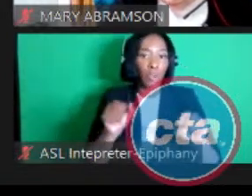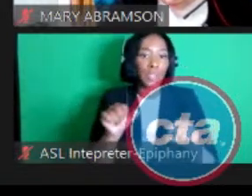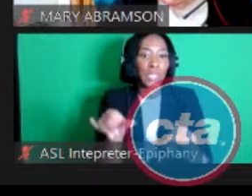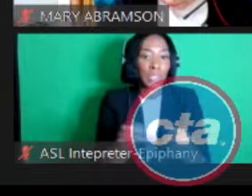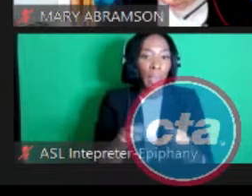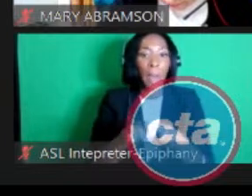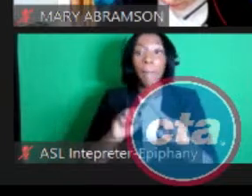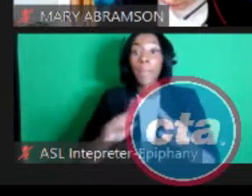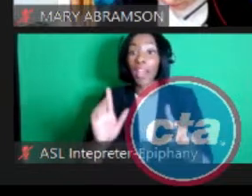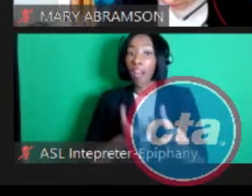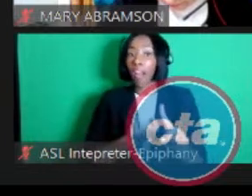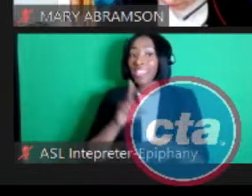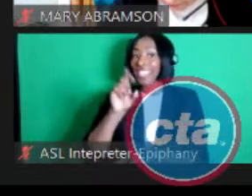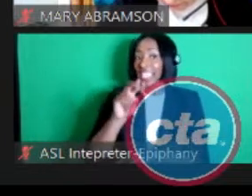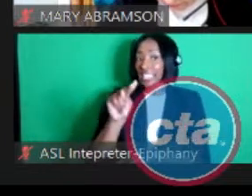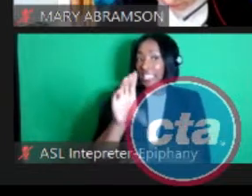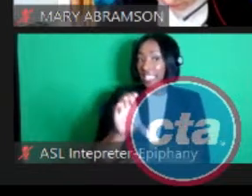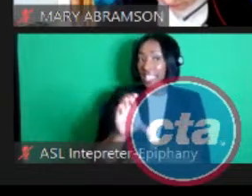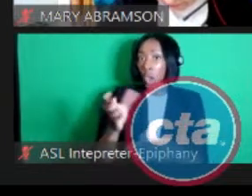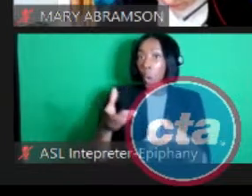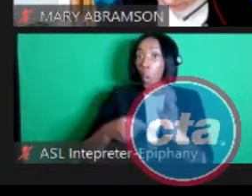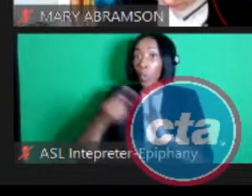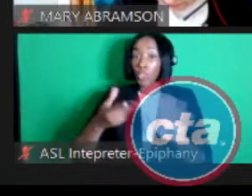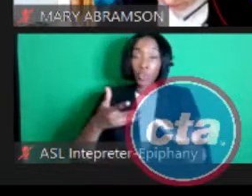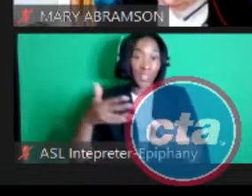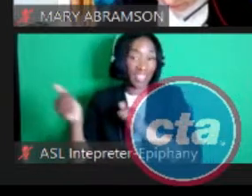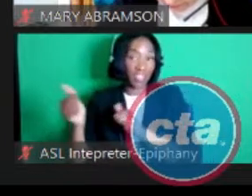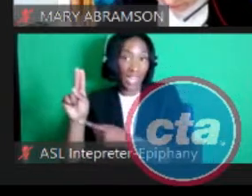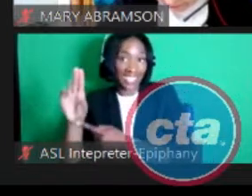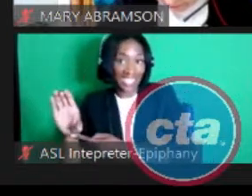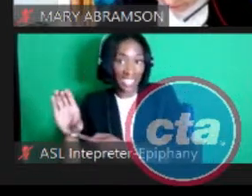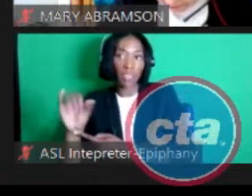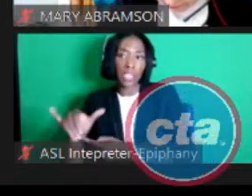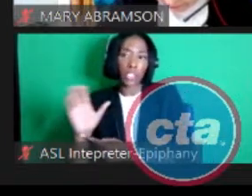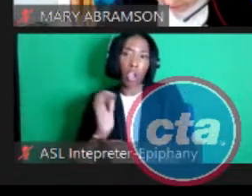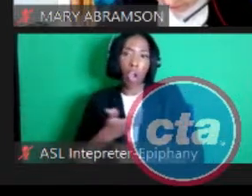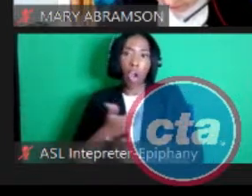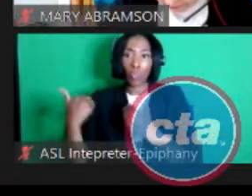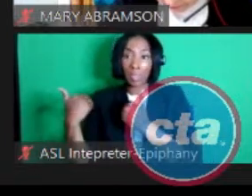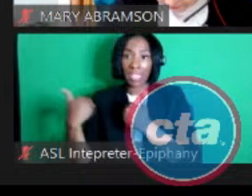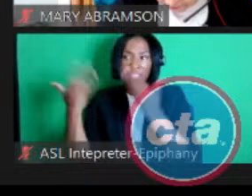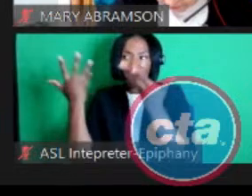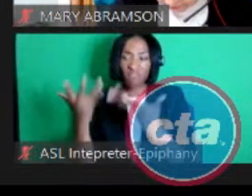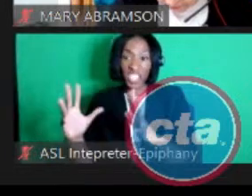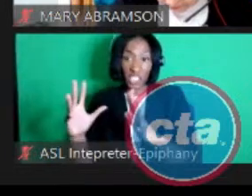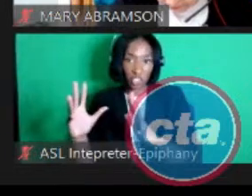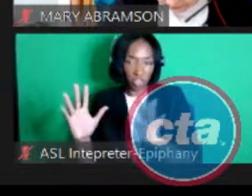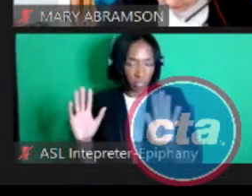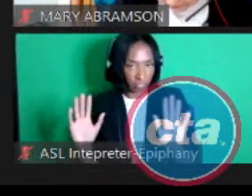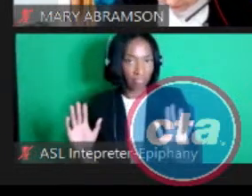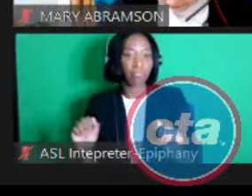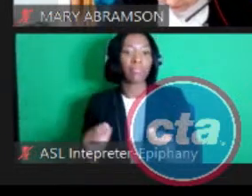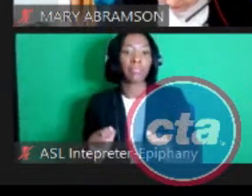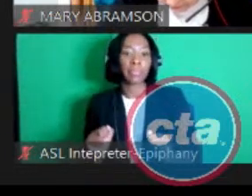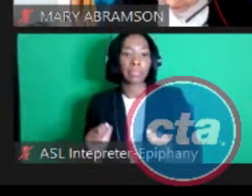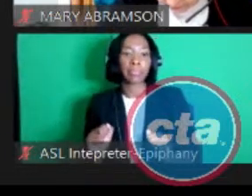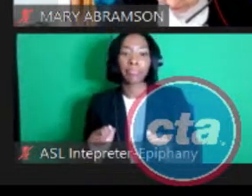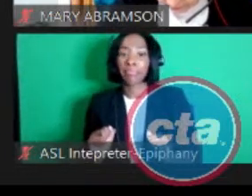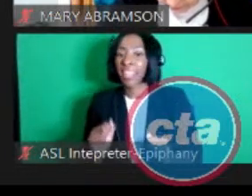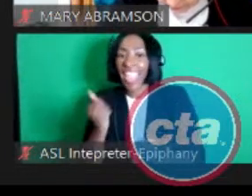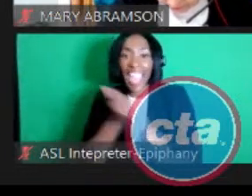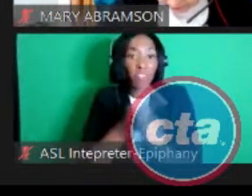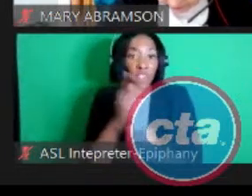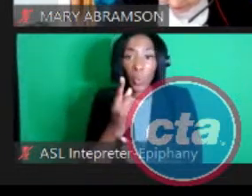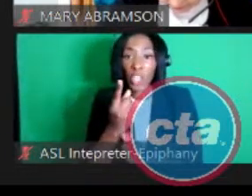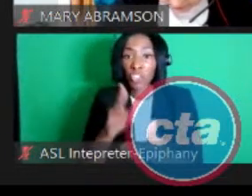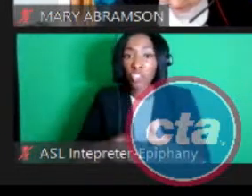DNCC once they leave the United Center, that's our responsibility is over at that point. And then pretty much everybody